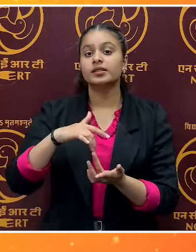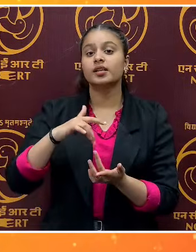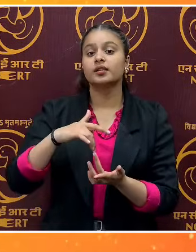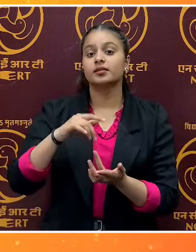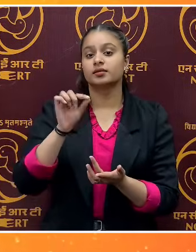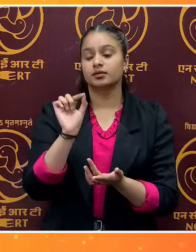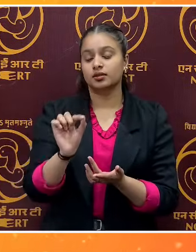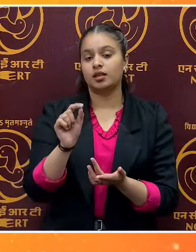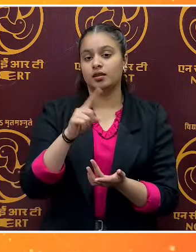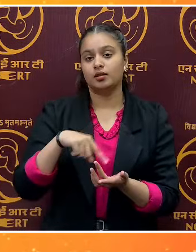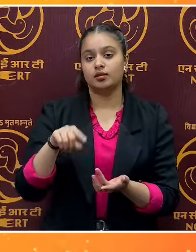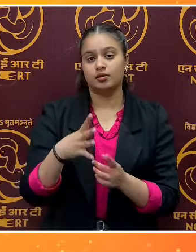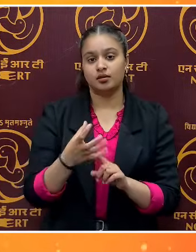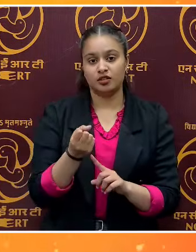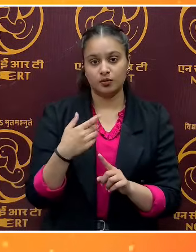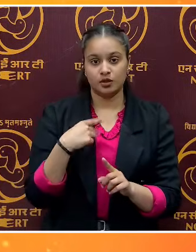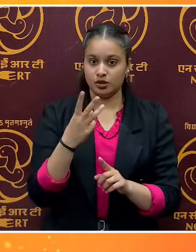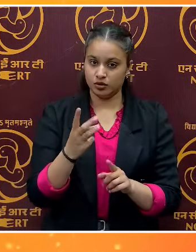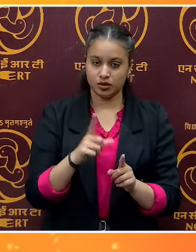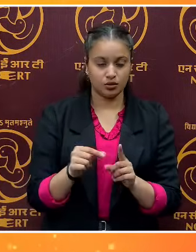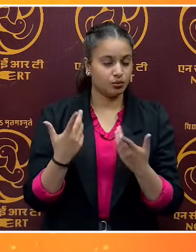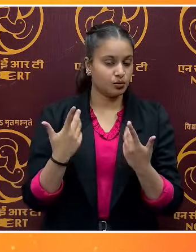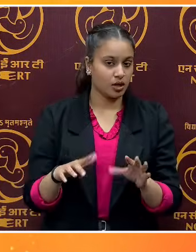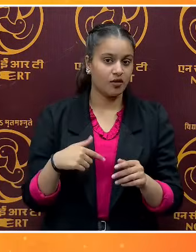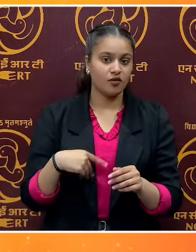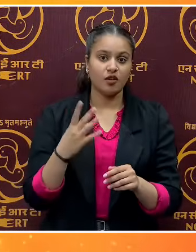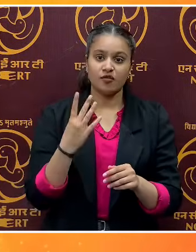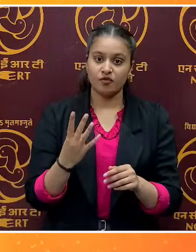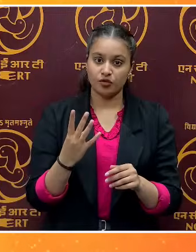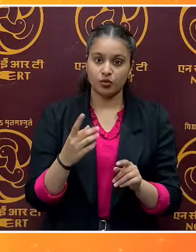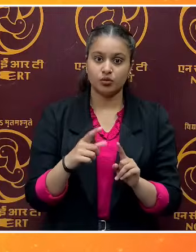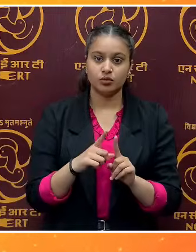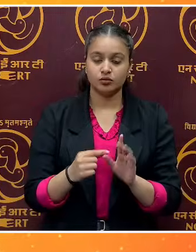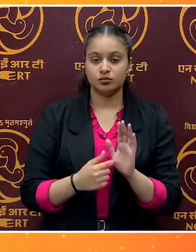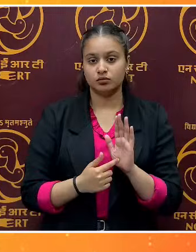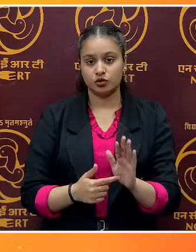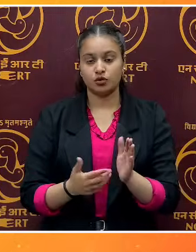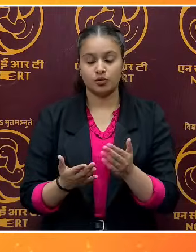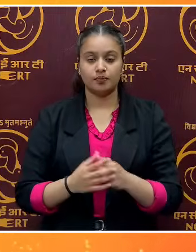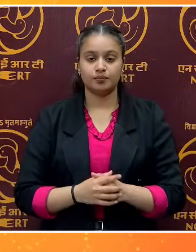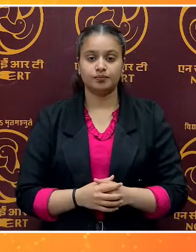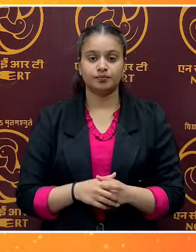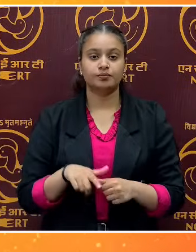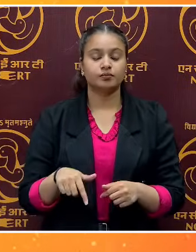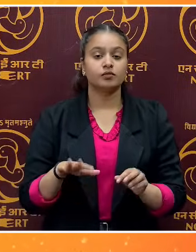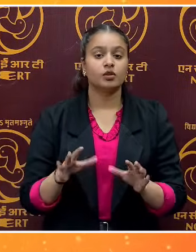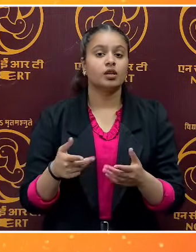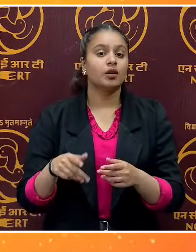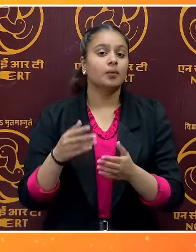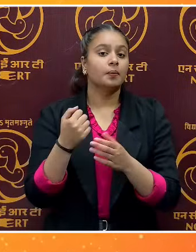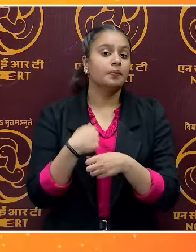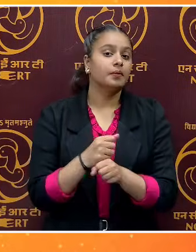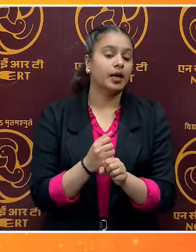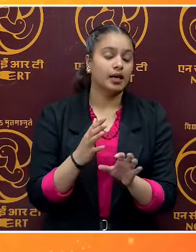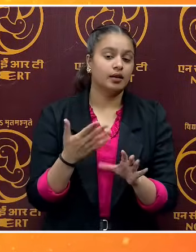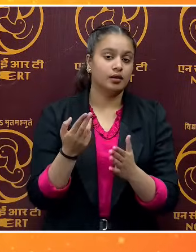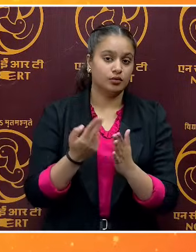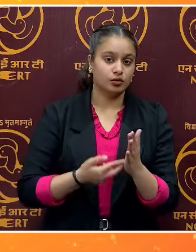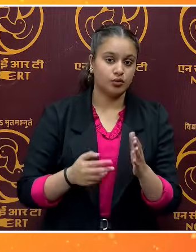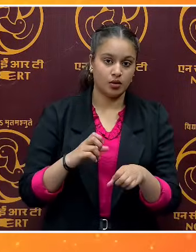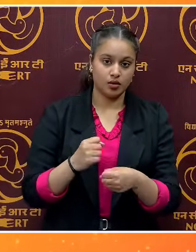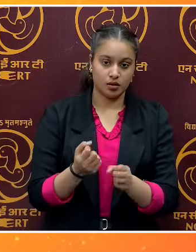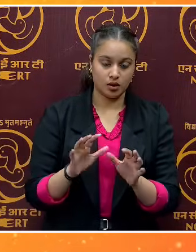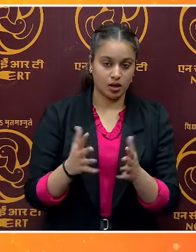circles. 3 I have already done. Let me do the 4th one to show you how we can construct this.